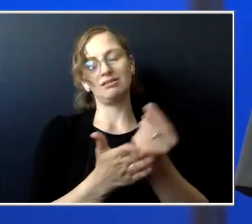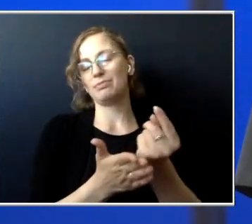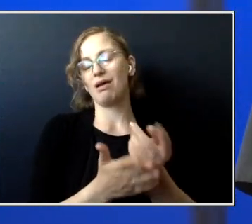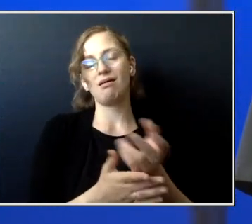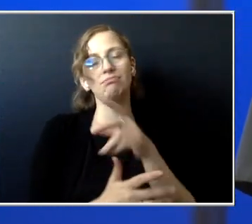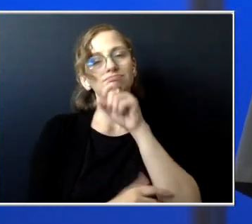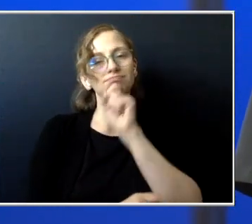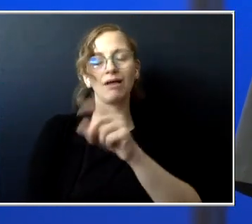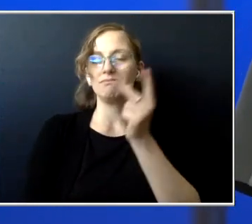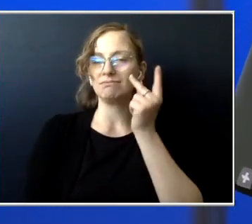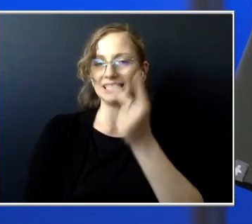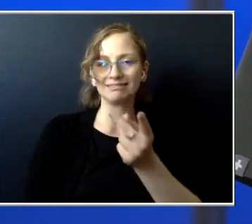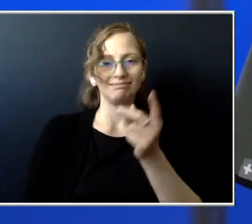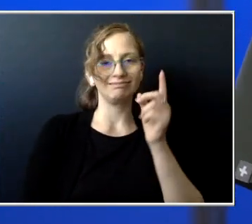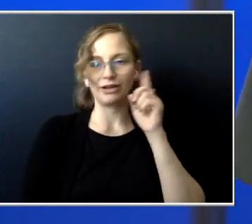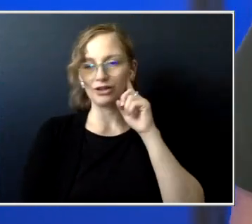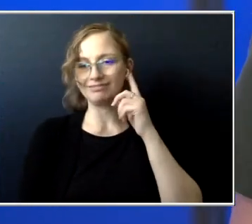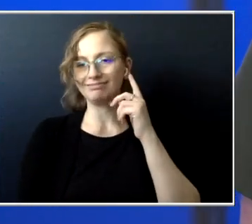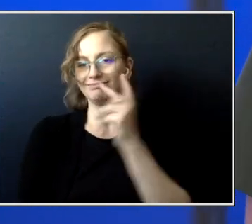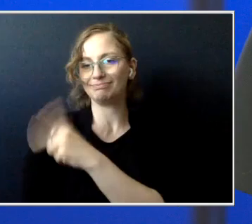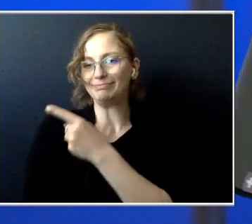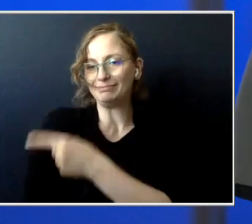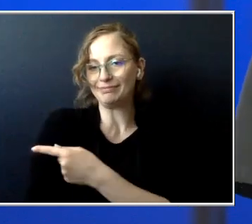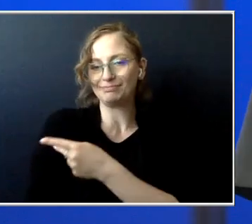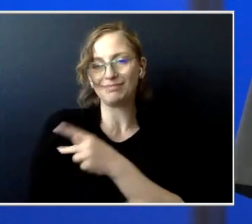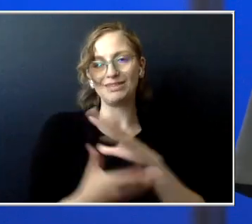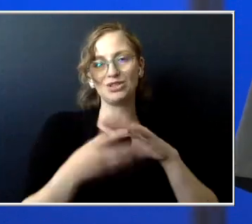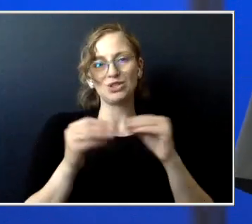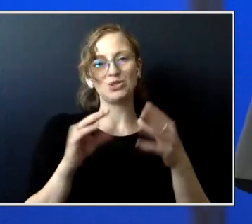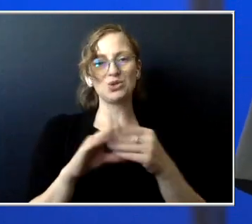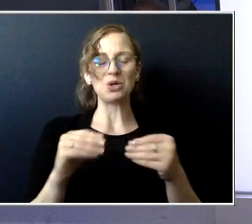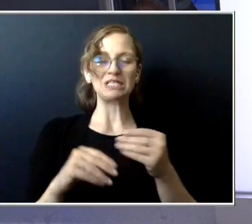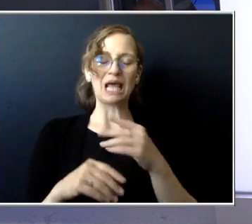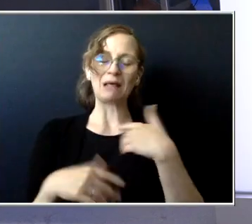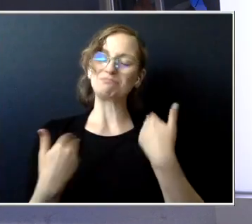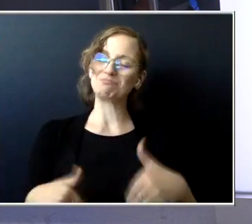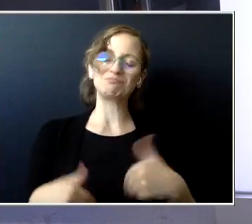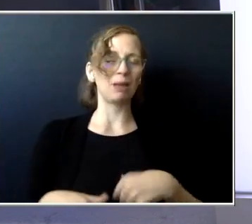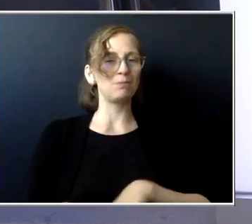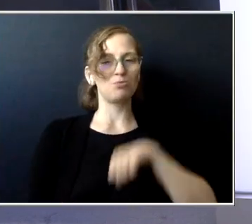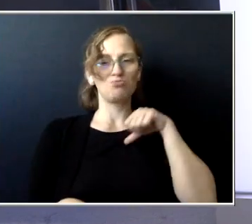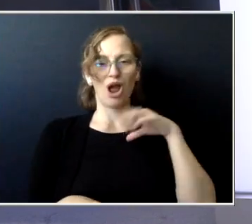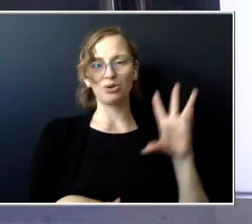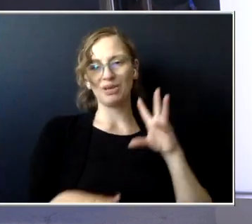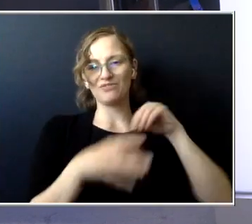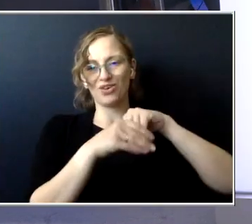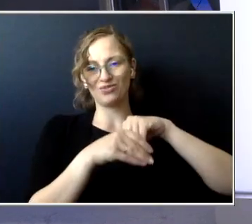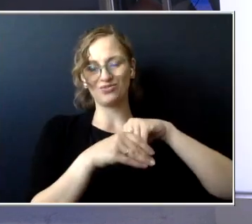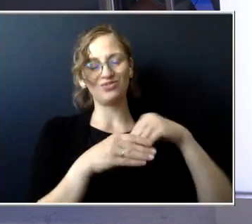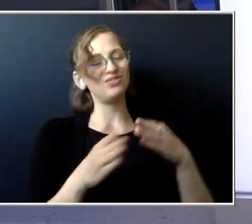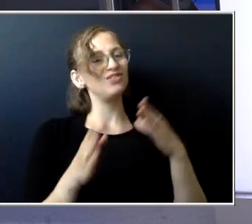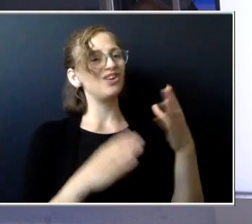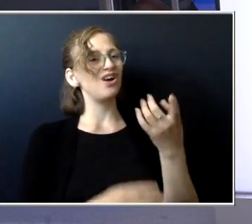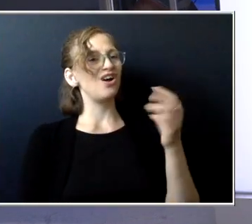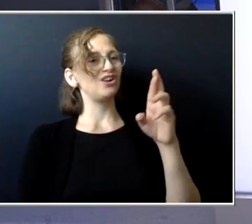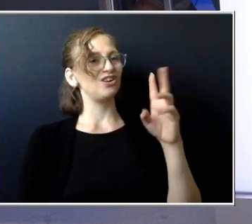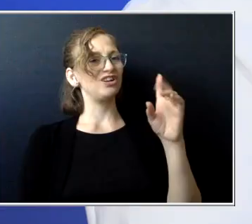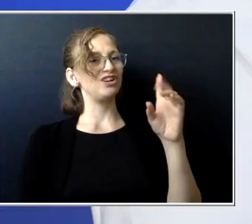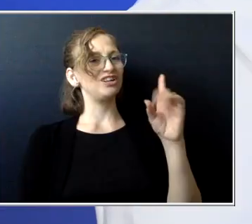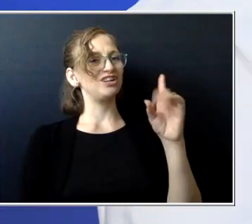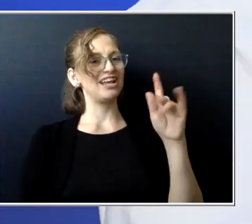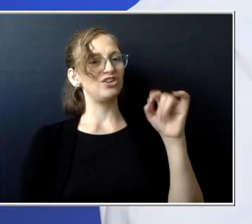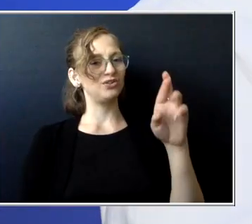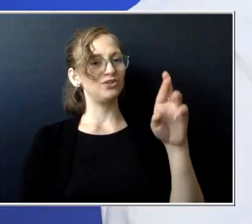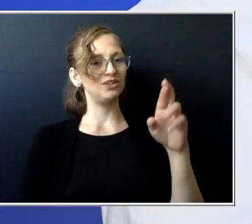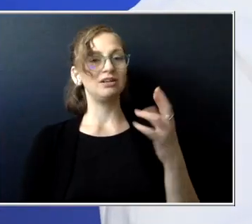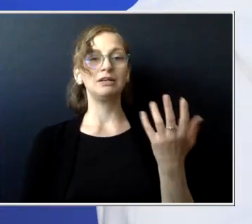stories, and I'm just really, really proud to be a part of it. Right. Dr. Danner? Yeah, likewise. If you think about it,